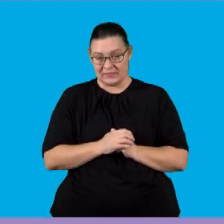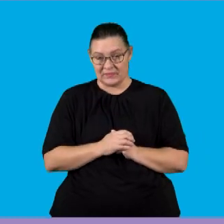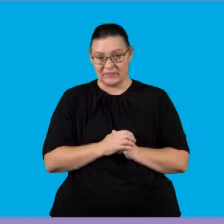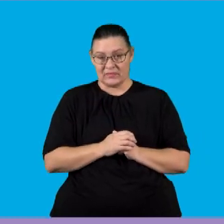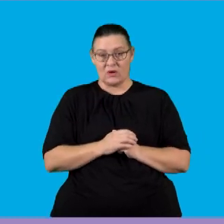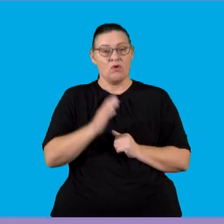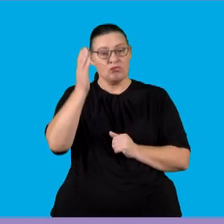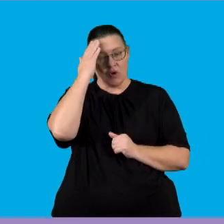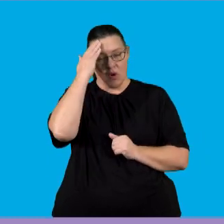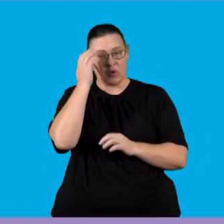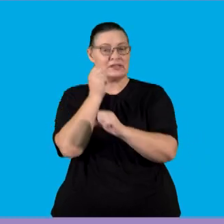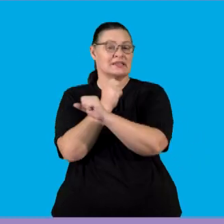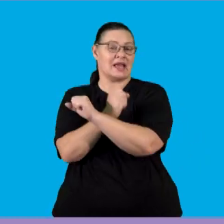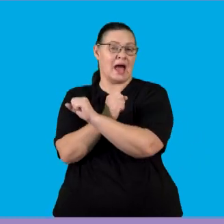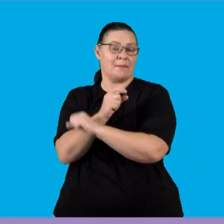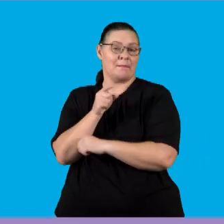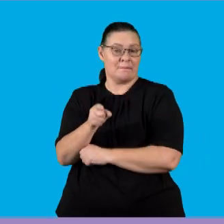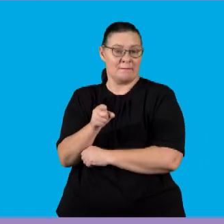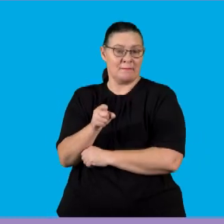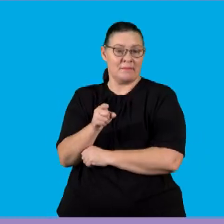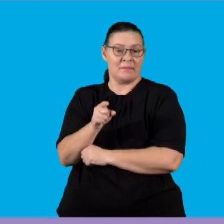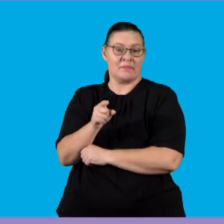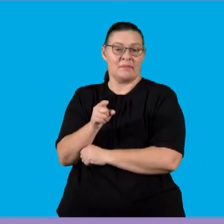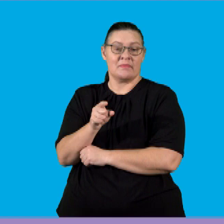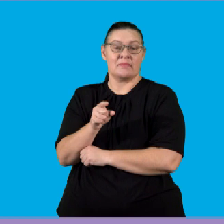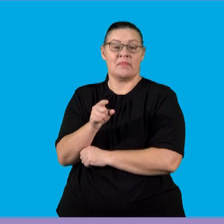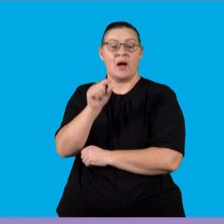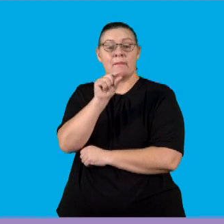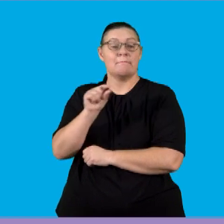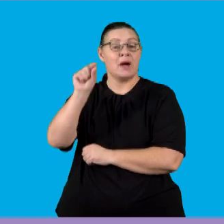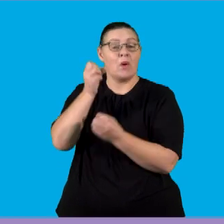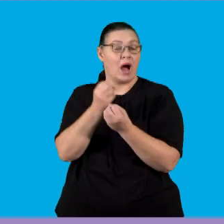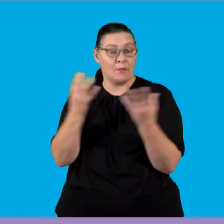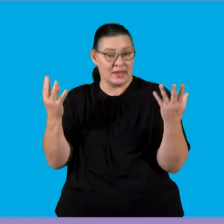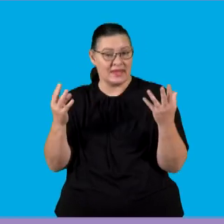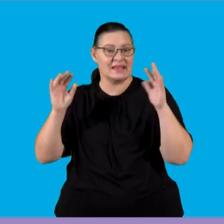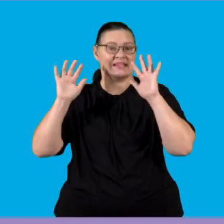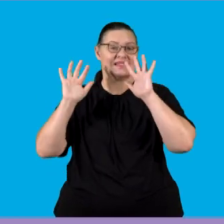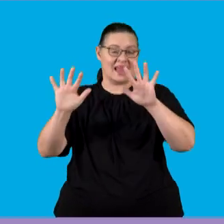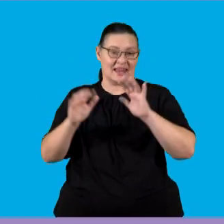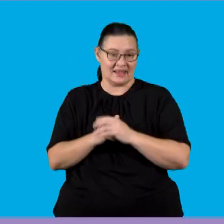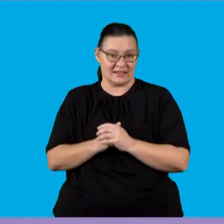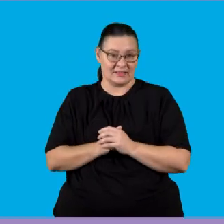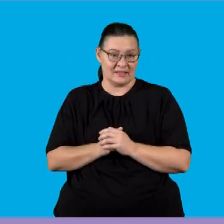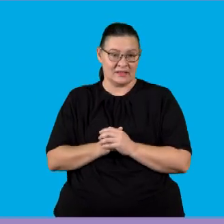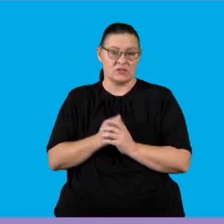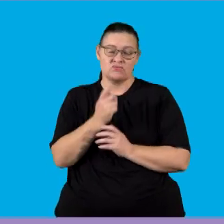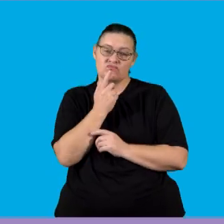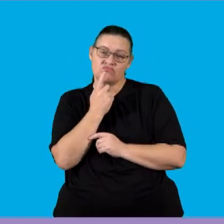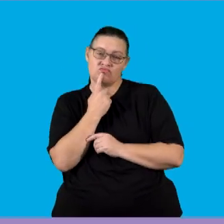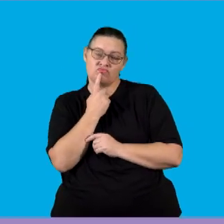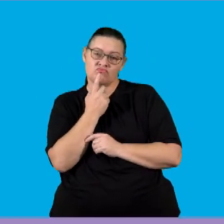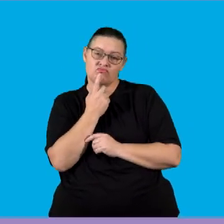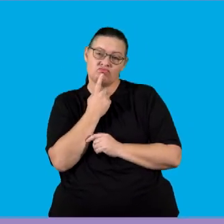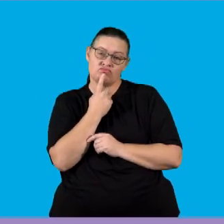1. And we know that we are going to multiply this with a power of 10. Now we need to